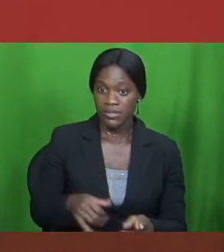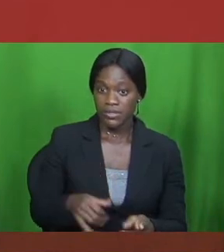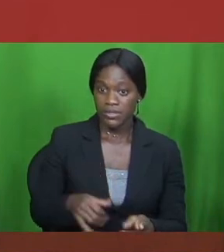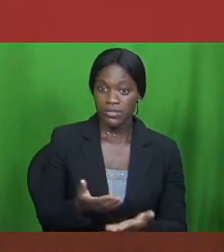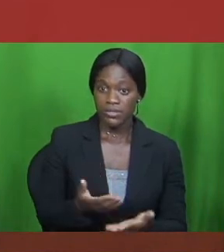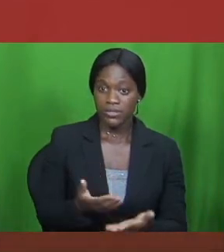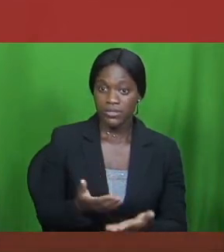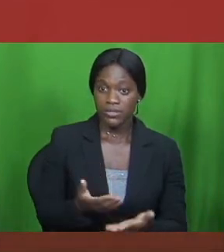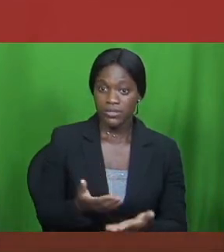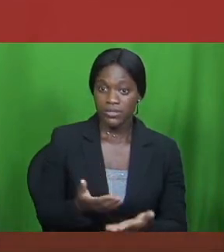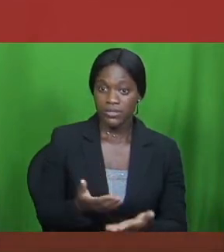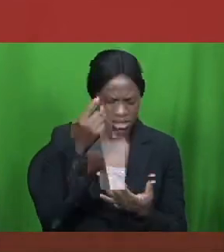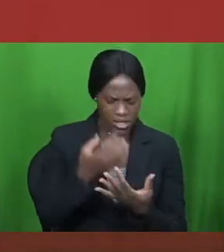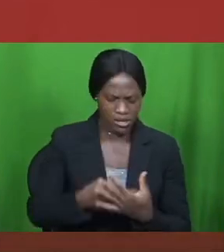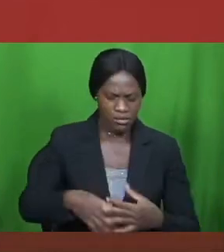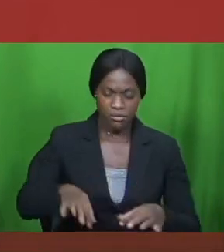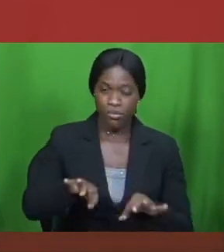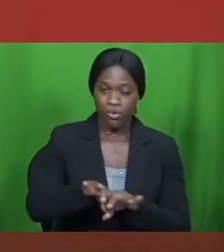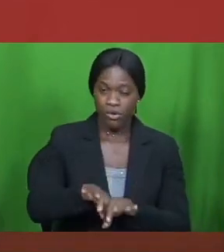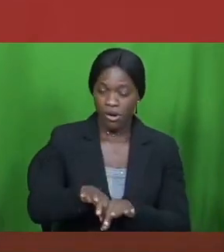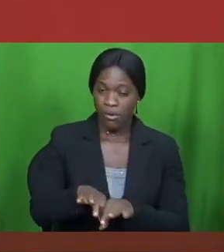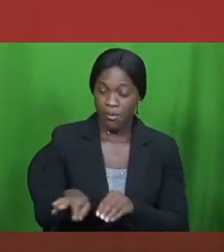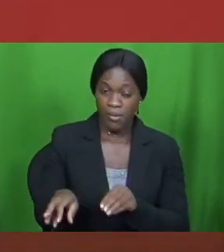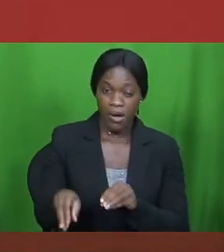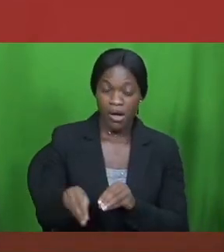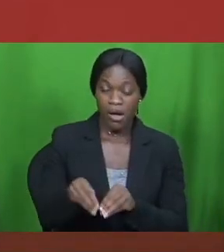it's proper I say a few words